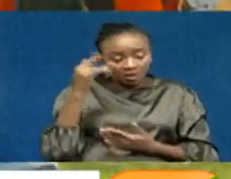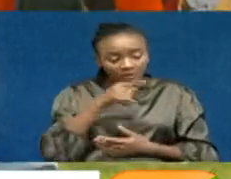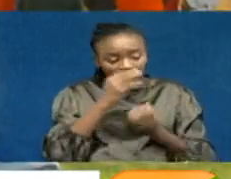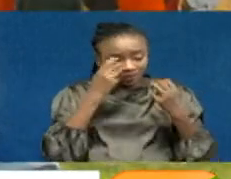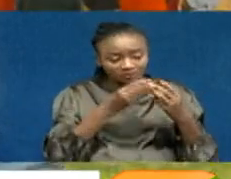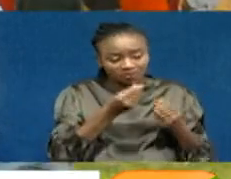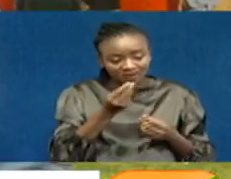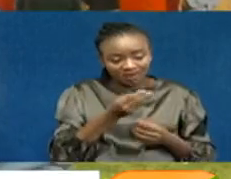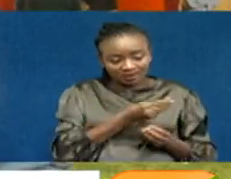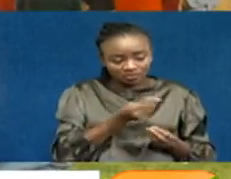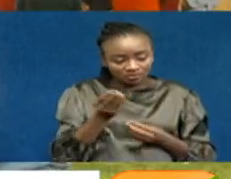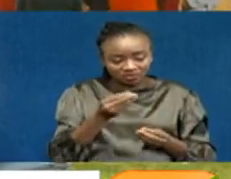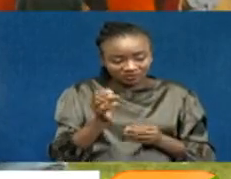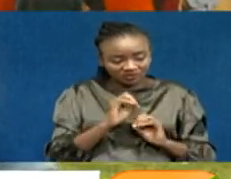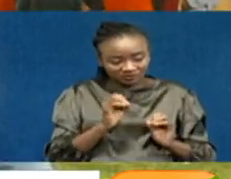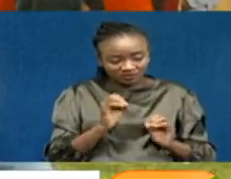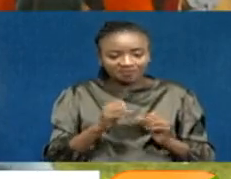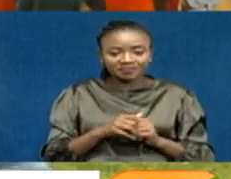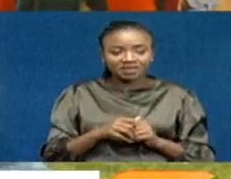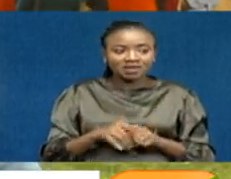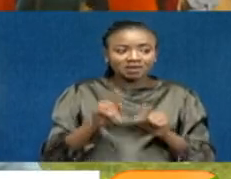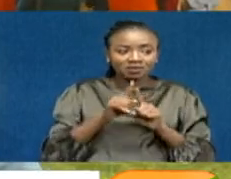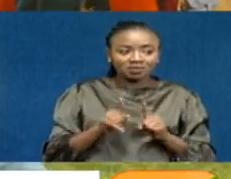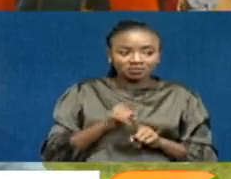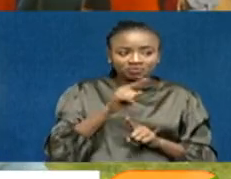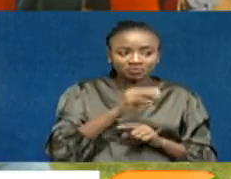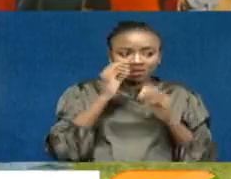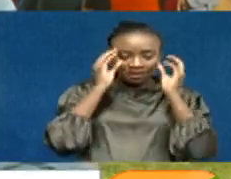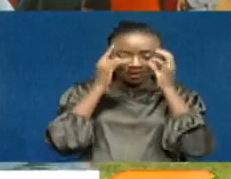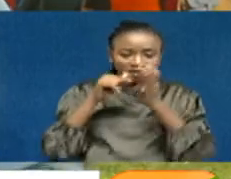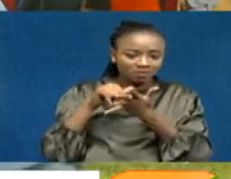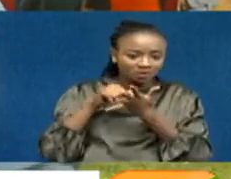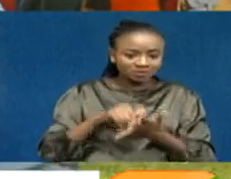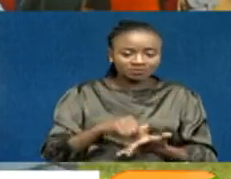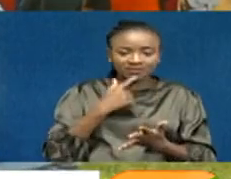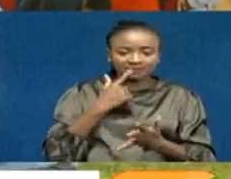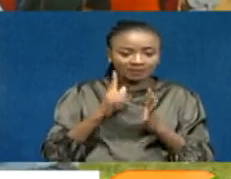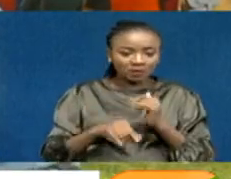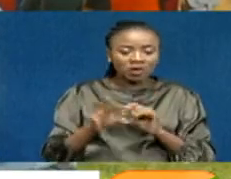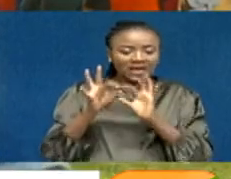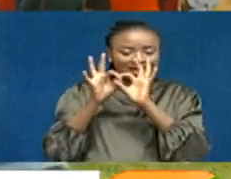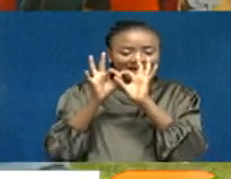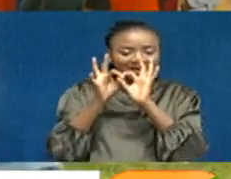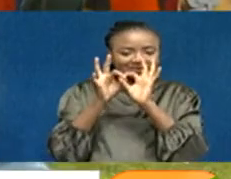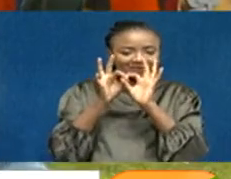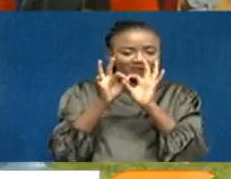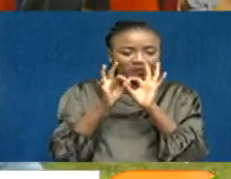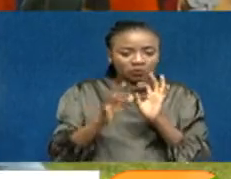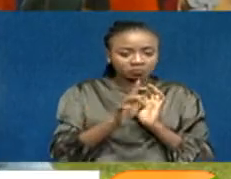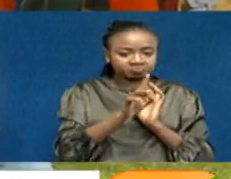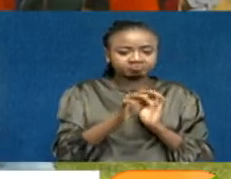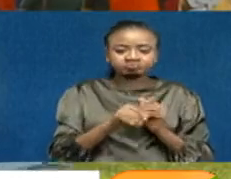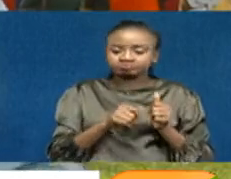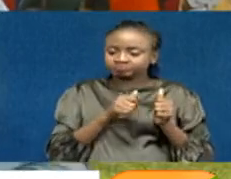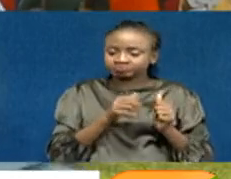Raila Odinga's running mate Martha Karua has reiterated that the Azimio La Umoja One Kenya coalition is ready